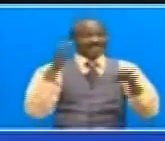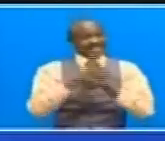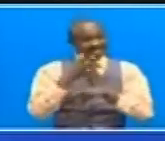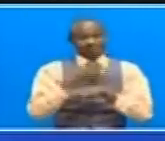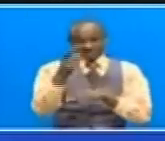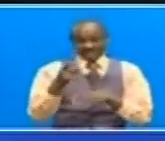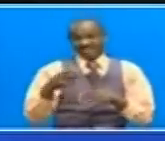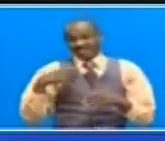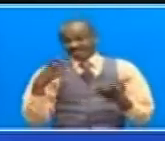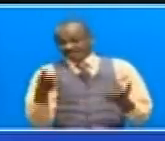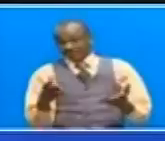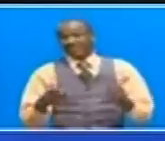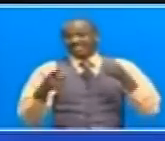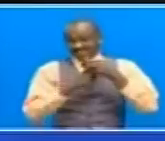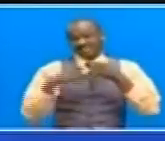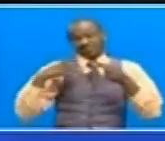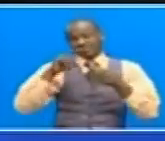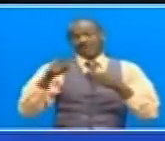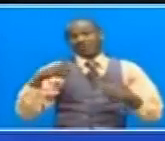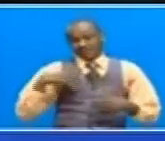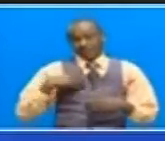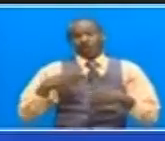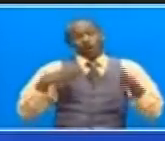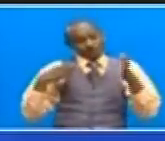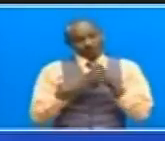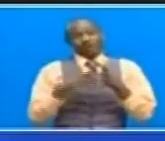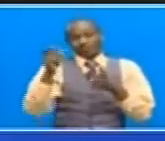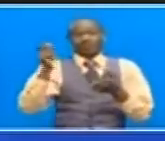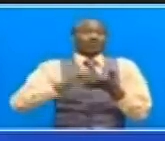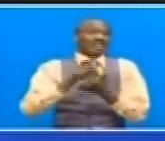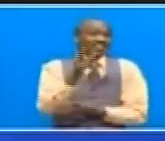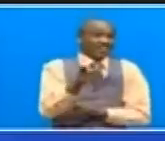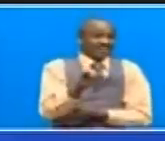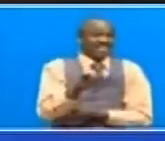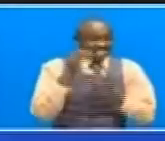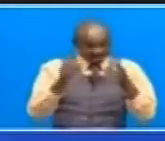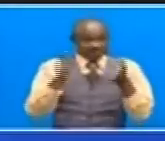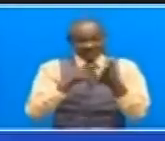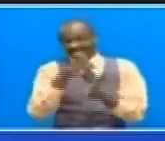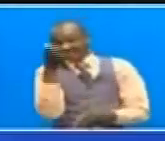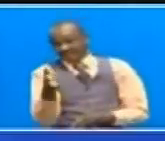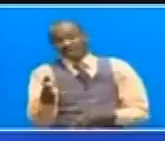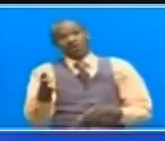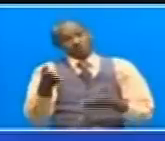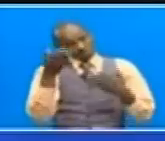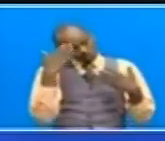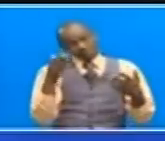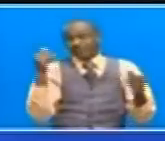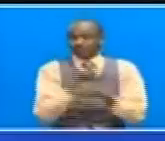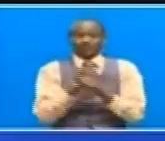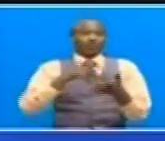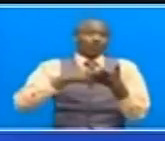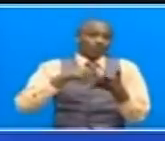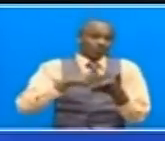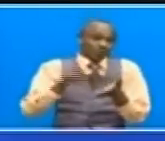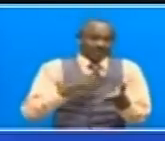were 3.6 million people who were forced to leave their signatures. If there were errors, we cannot correct them. But it's